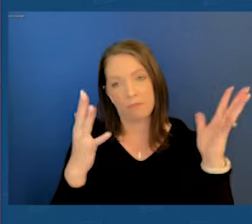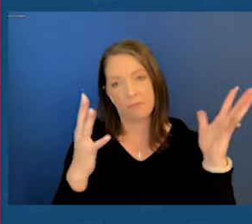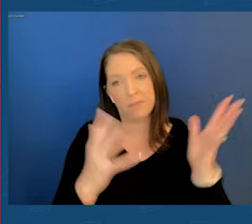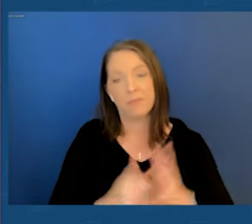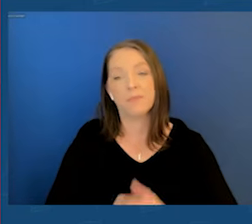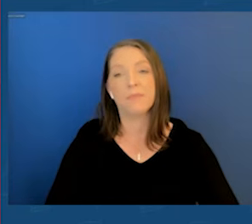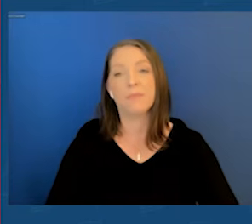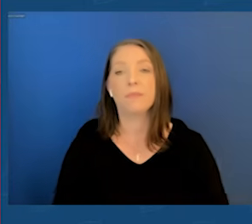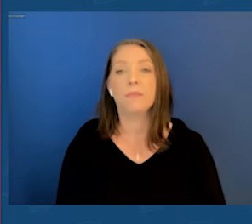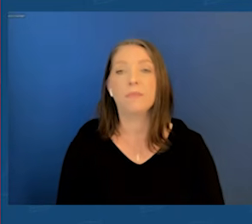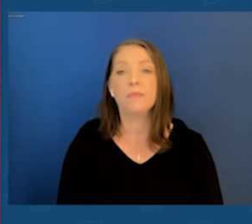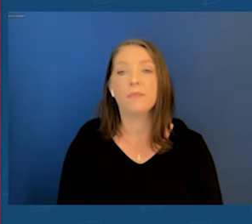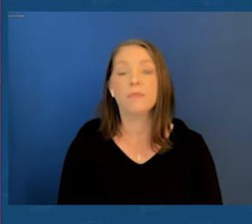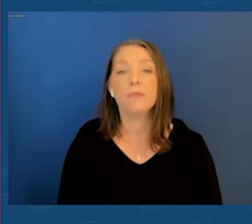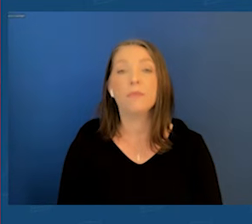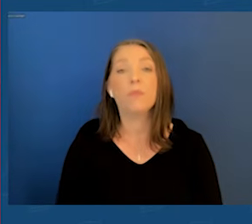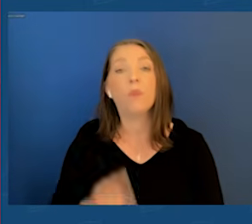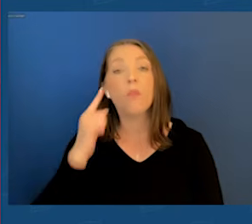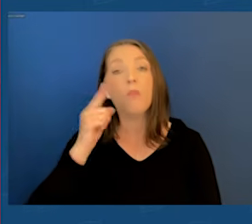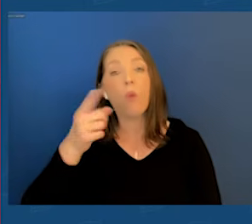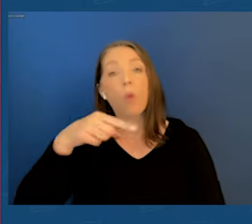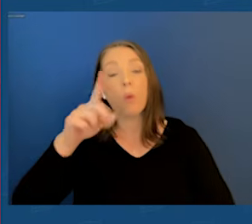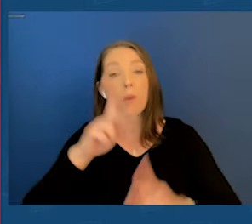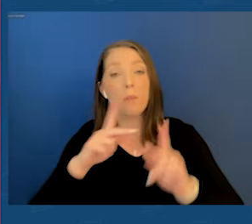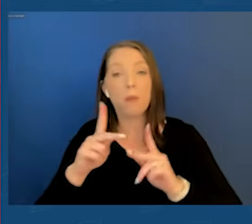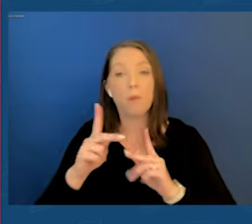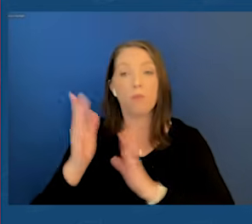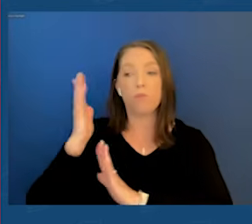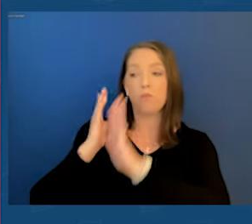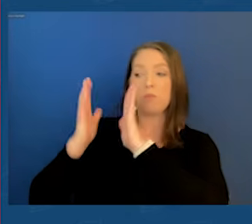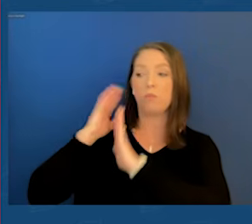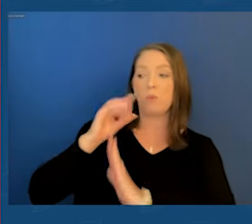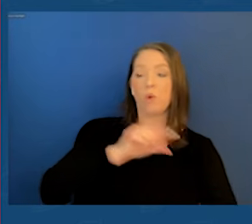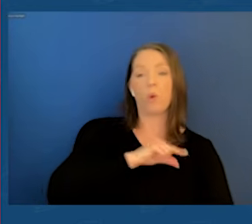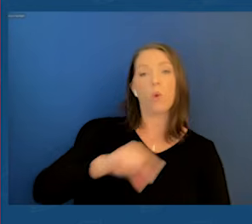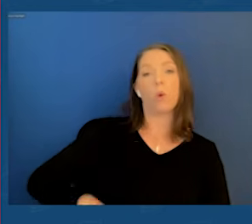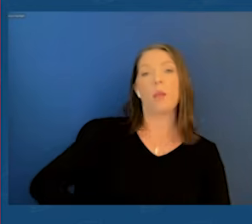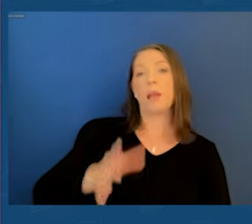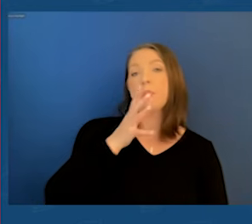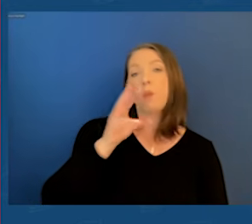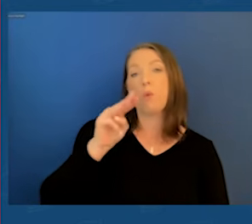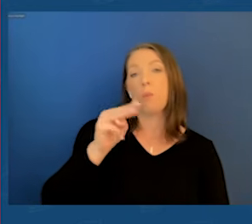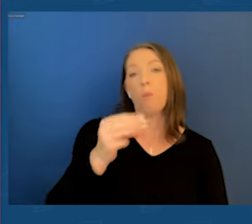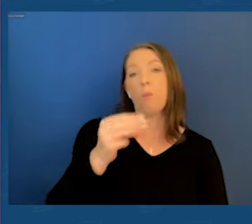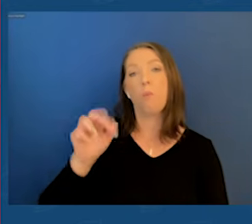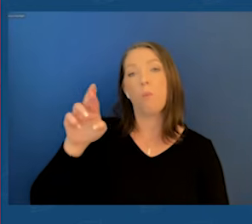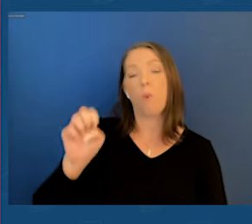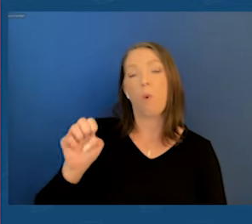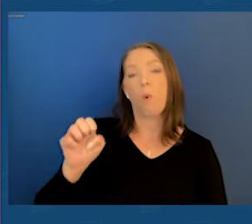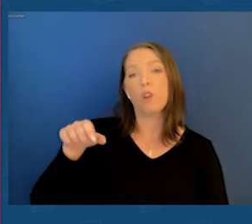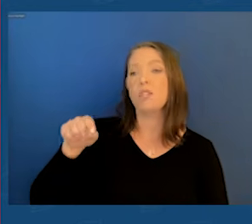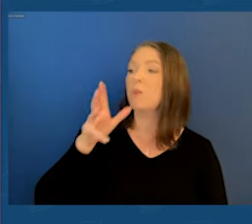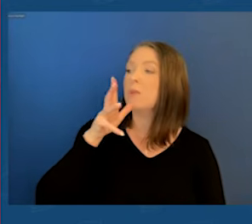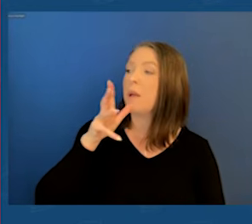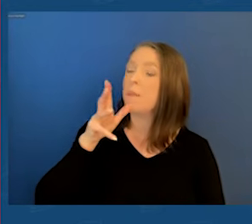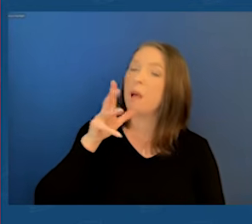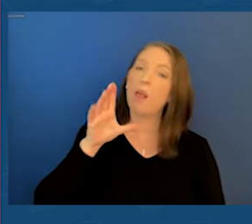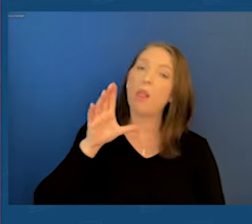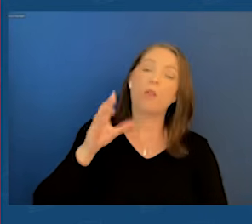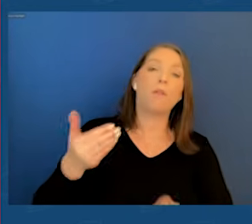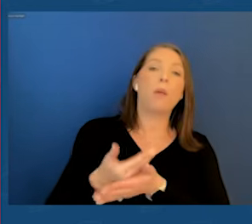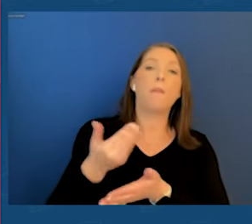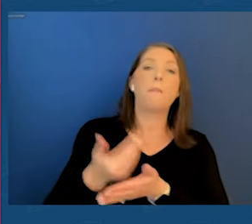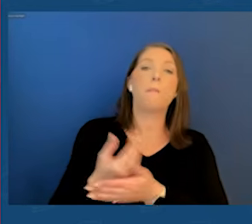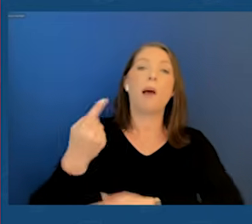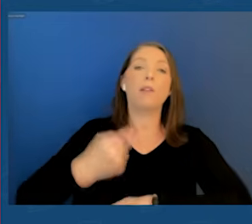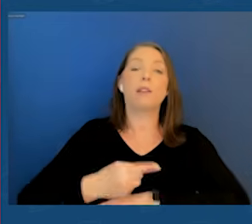And to those individuals that came before us, like Queen Mother Moore, who is the mother of the modern day reparation, thank